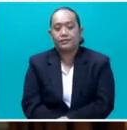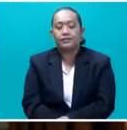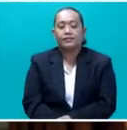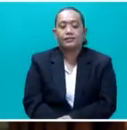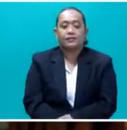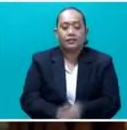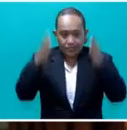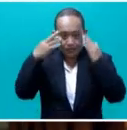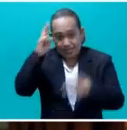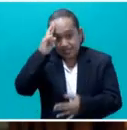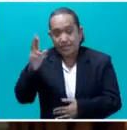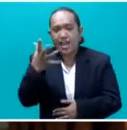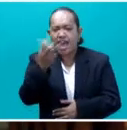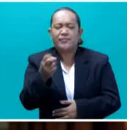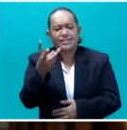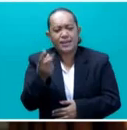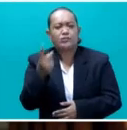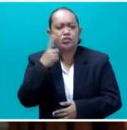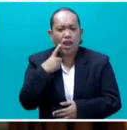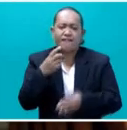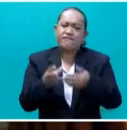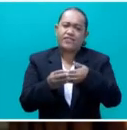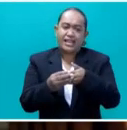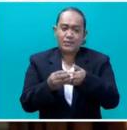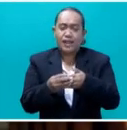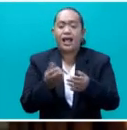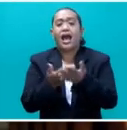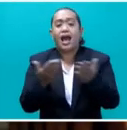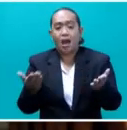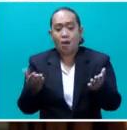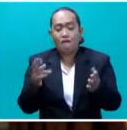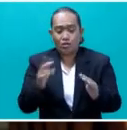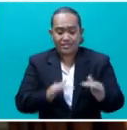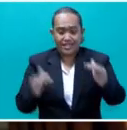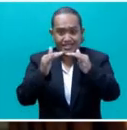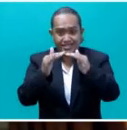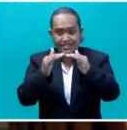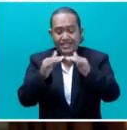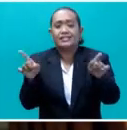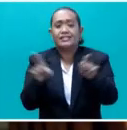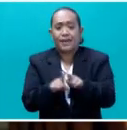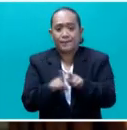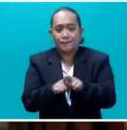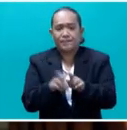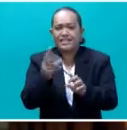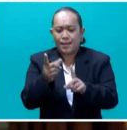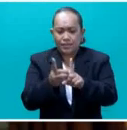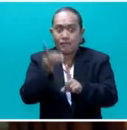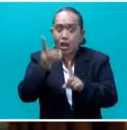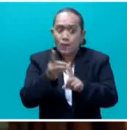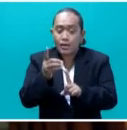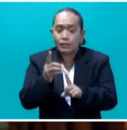inflexible provisions relating to rigid planning requirements and standards increase in illegal developments, and lack